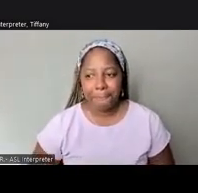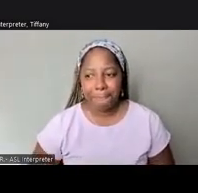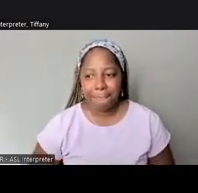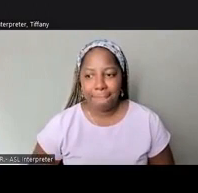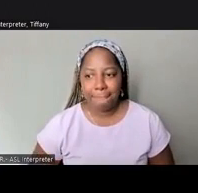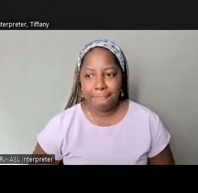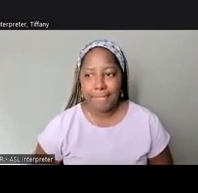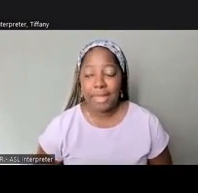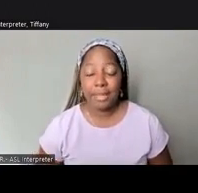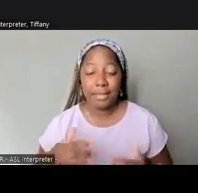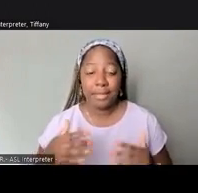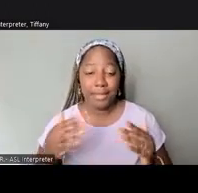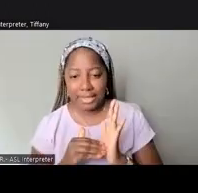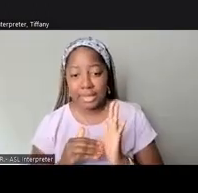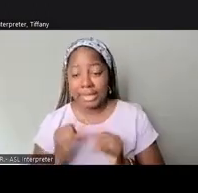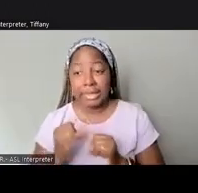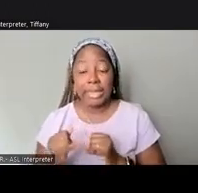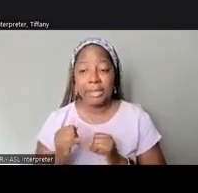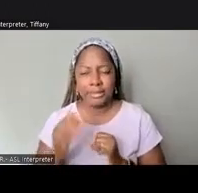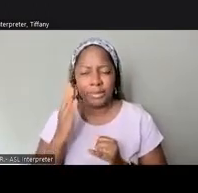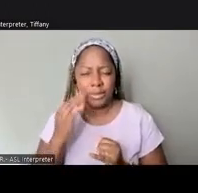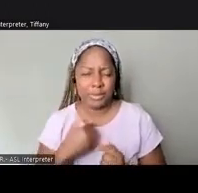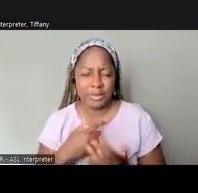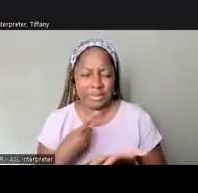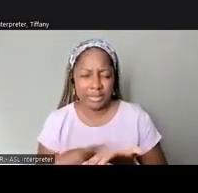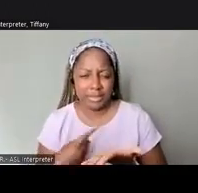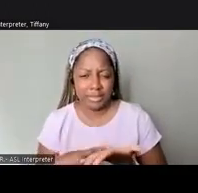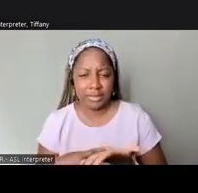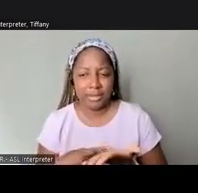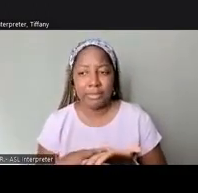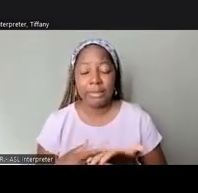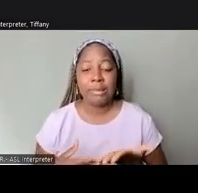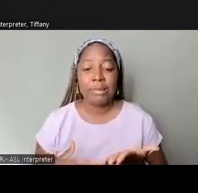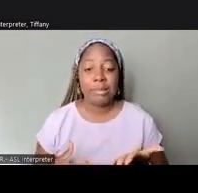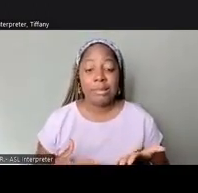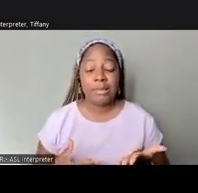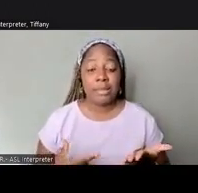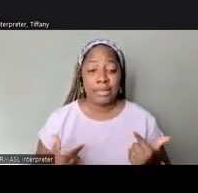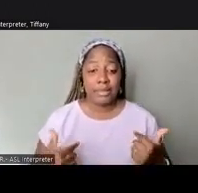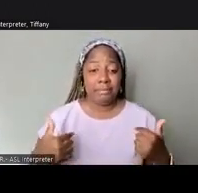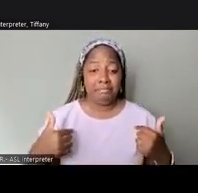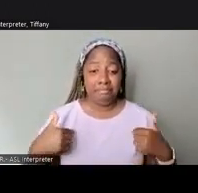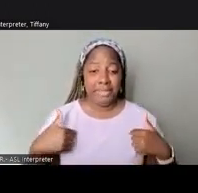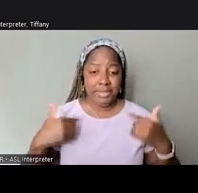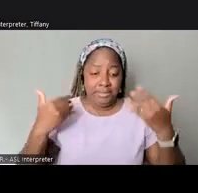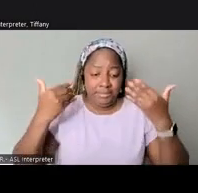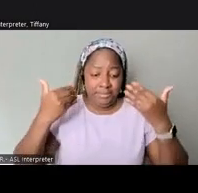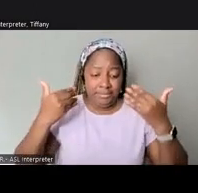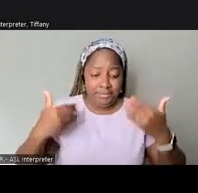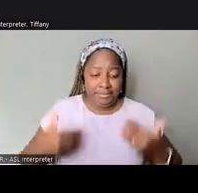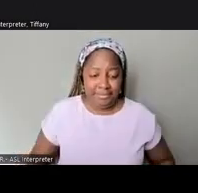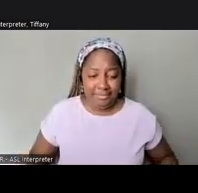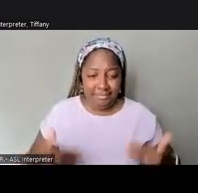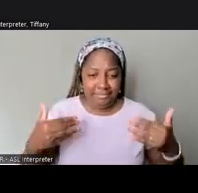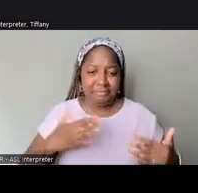And lastly, because I know we talked about this, is being in my body and noticing when I'm getting